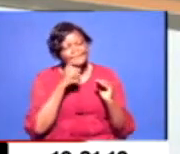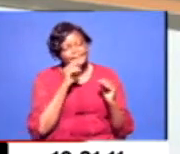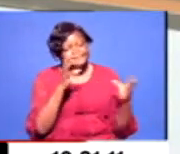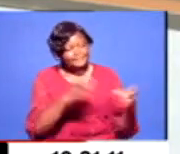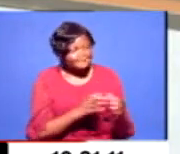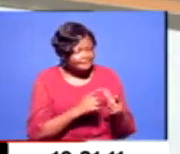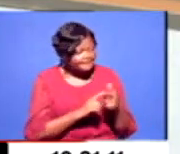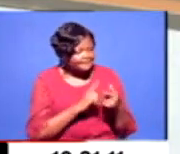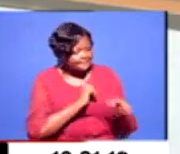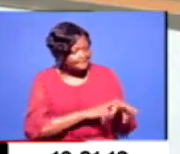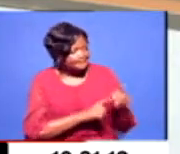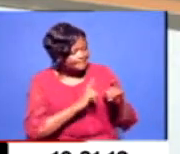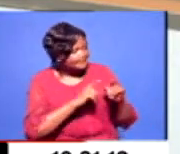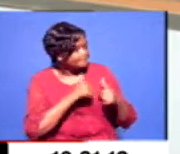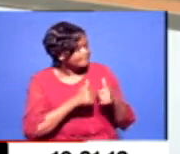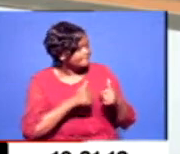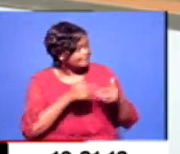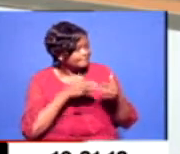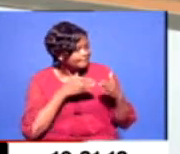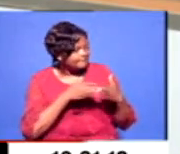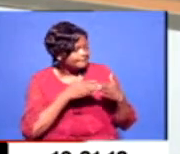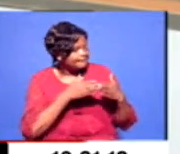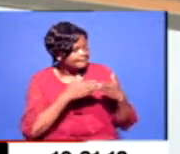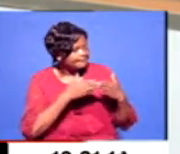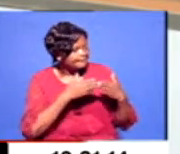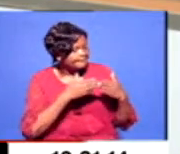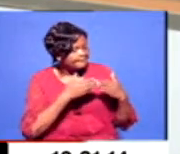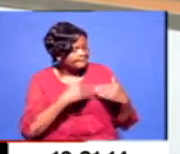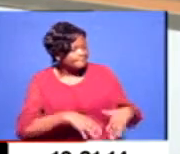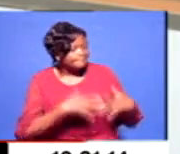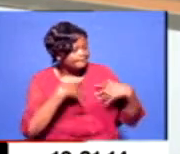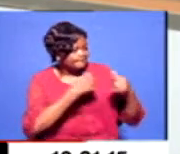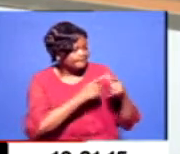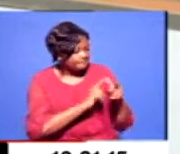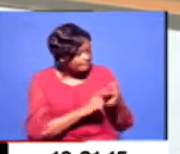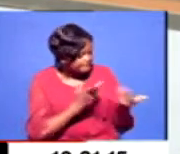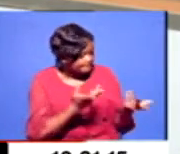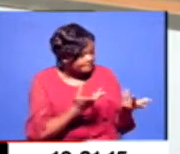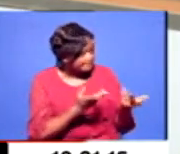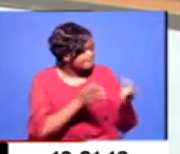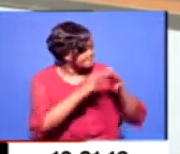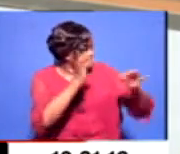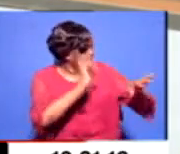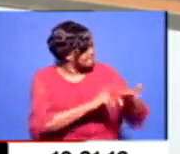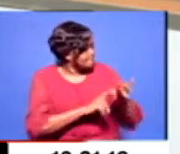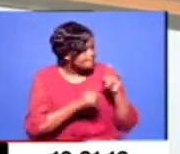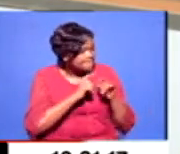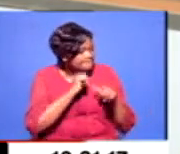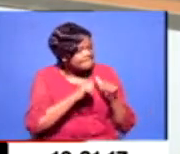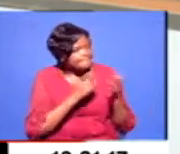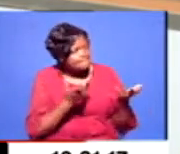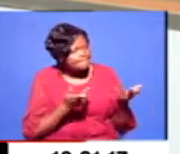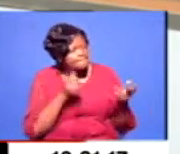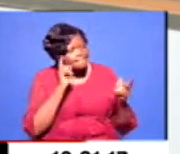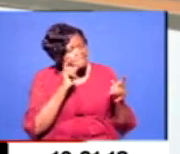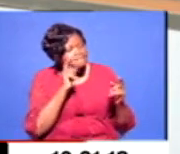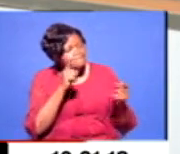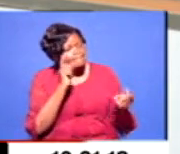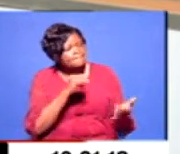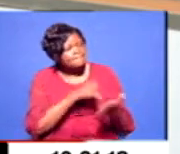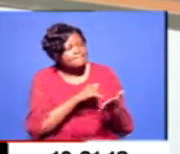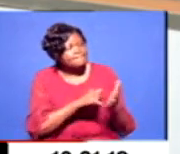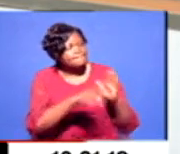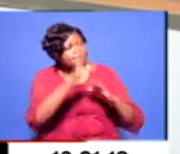sexual reproduction health, it was tried, you know, for years. We've talked about this should be embedded in the curriculum to ensure